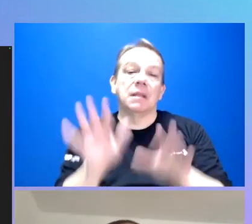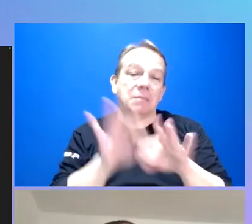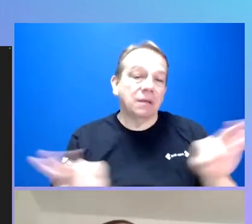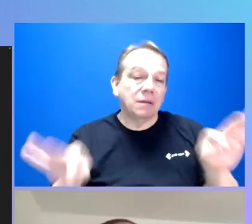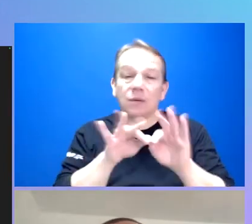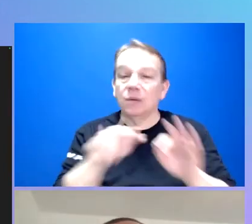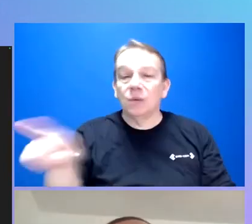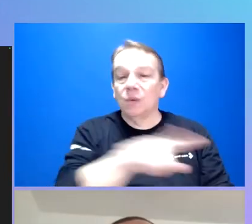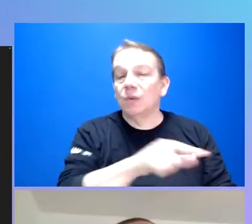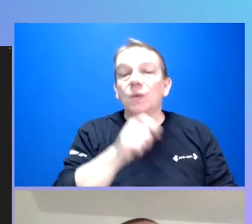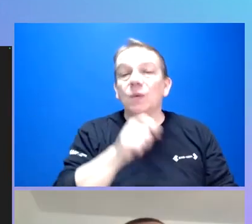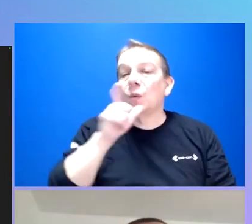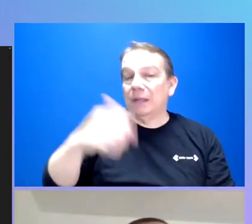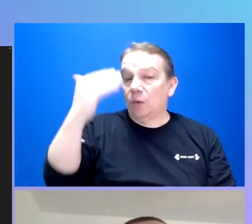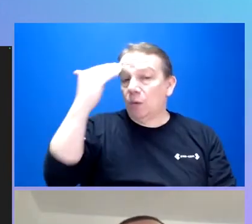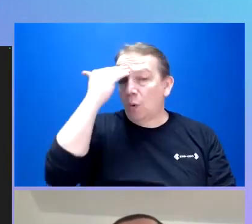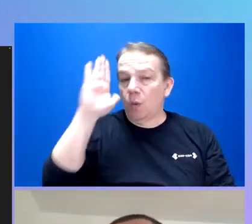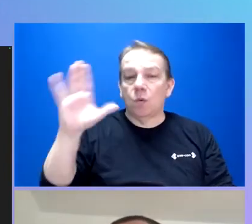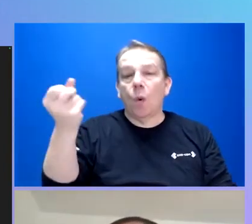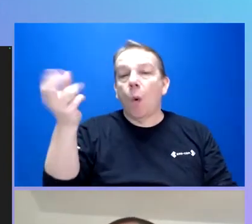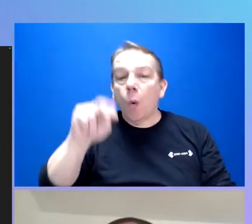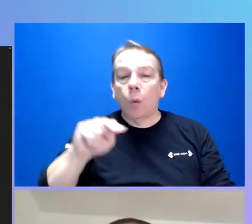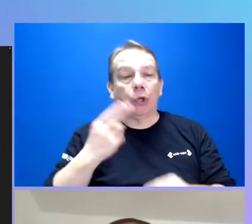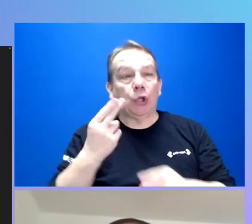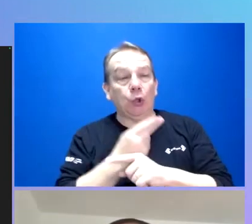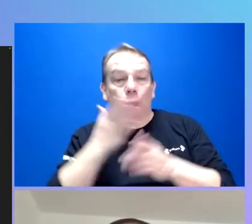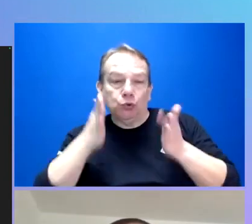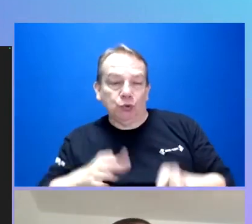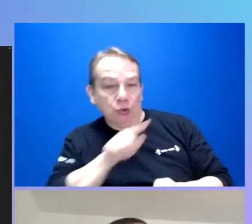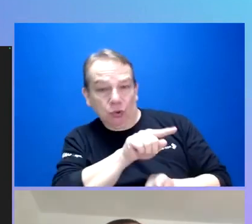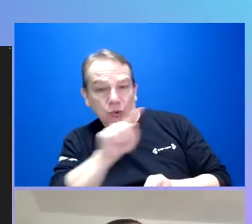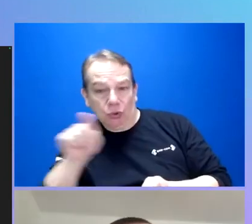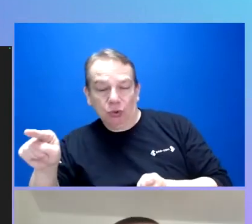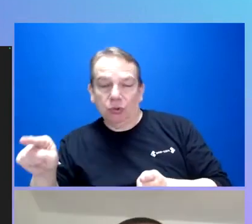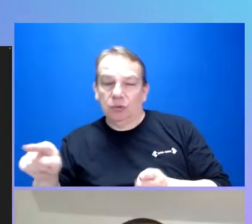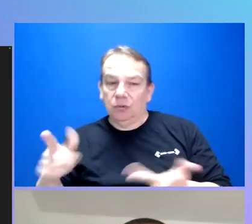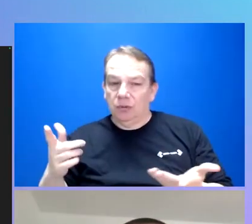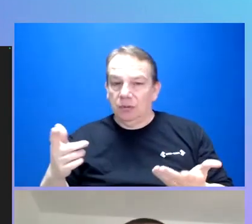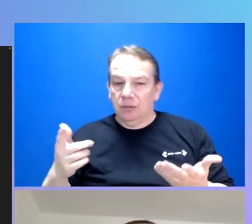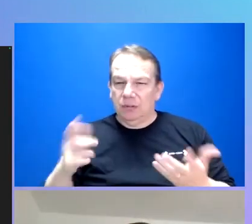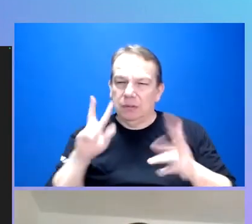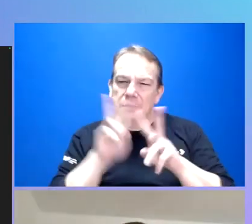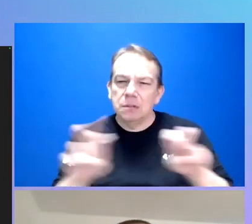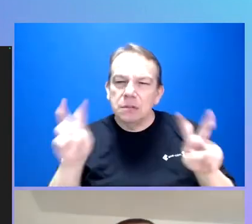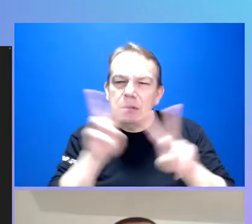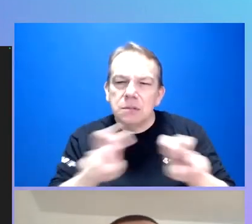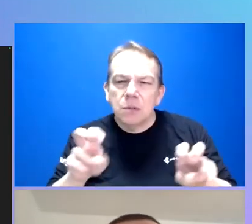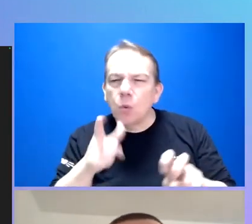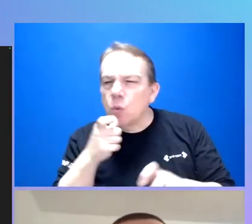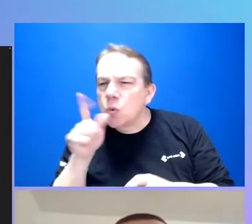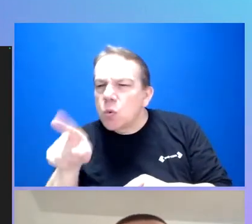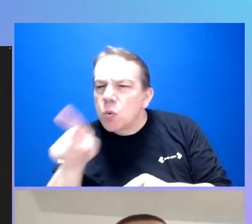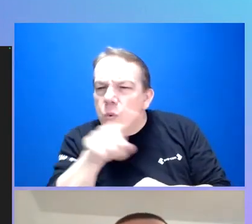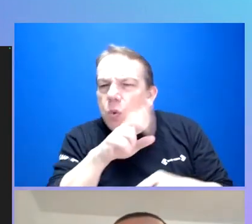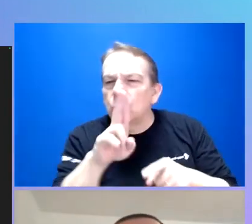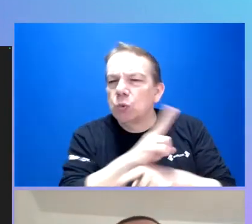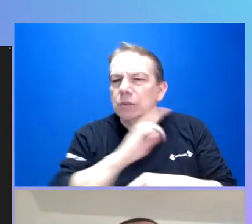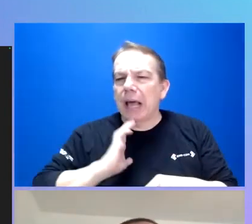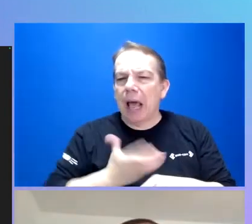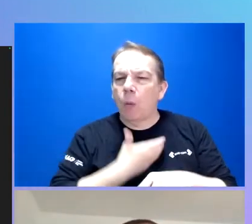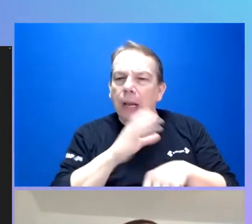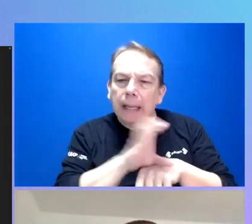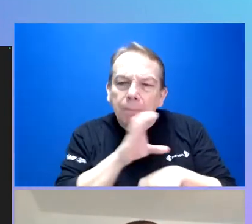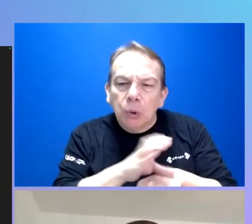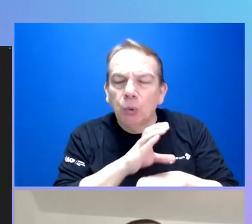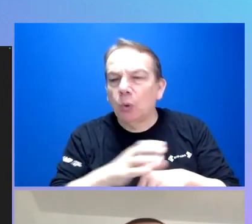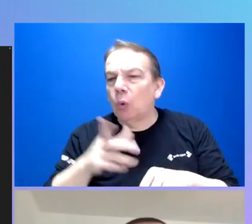Importantly, you don't need to know your own users. You don't need to dig into and try and work out the demographics to know